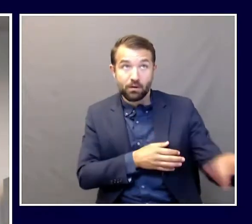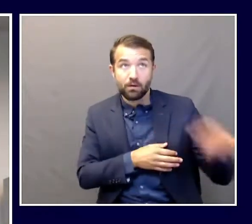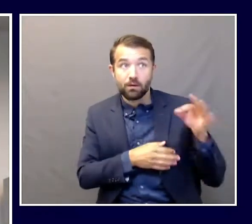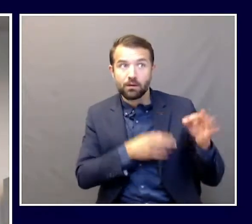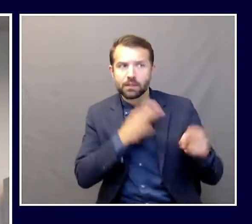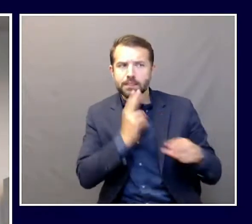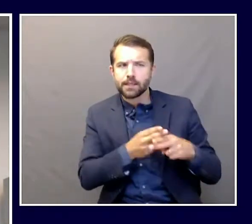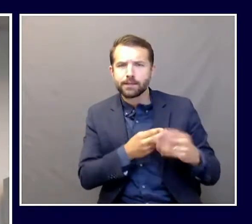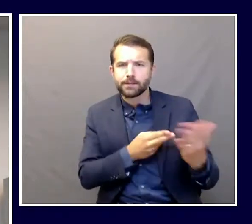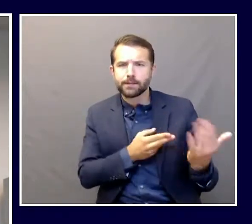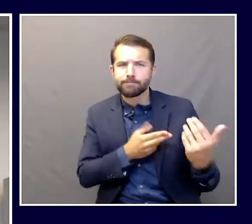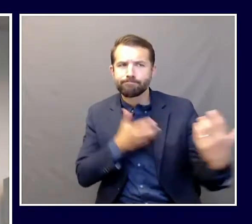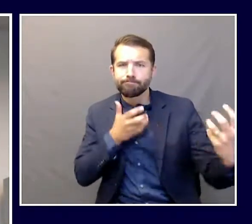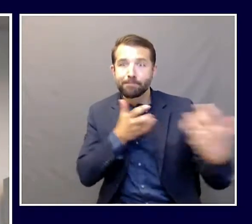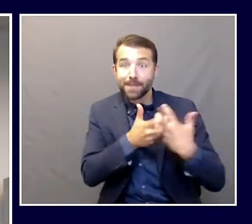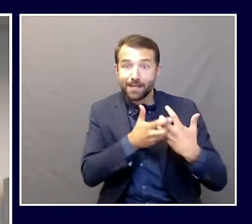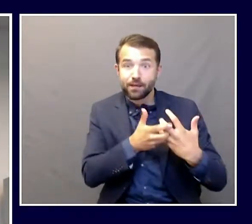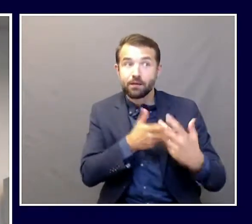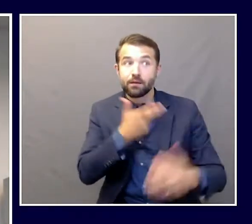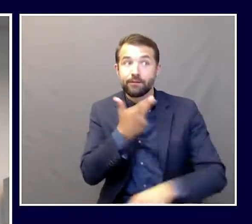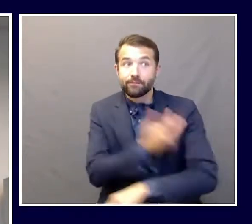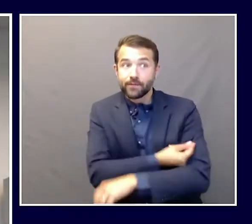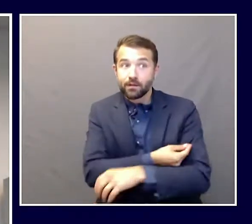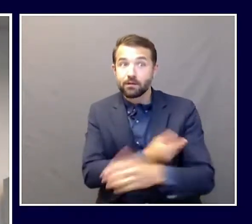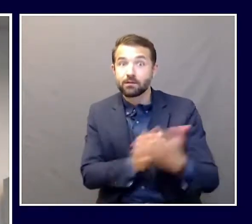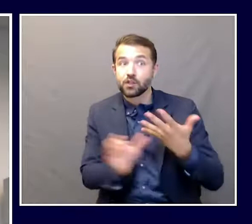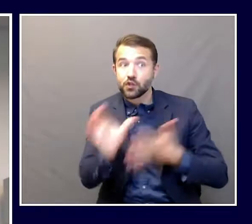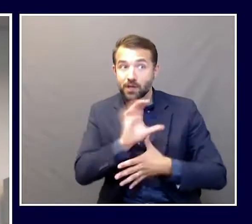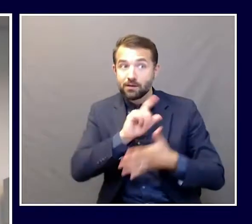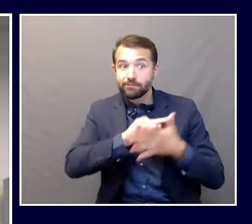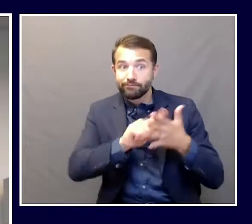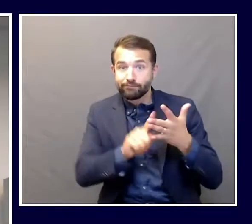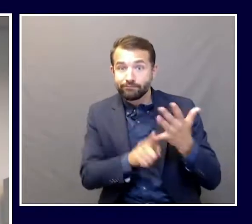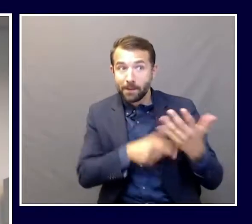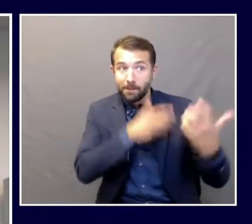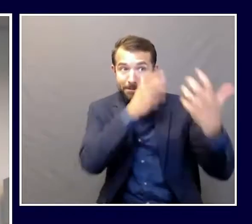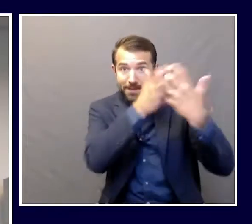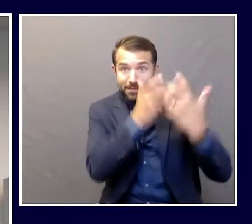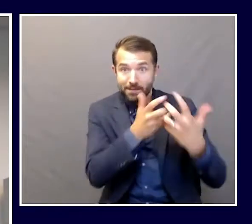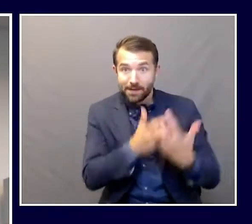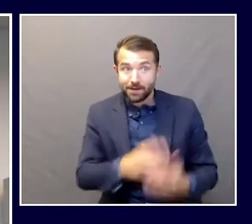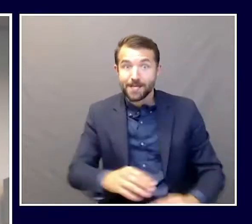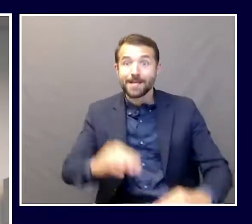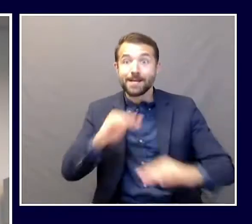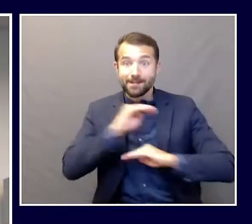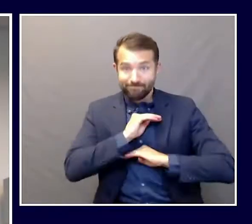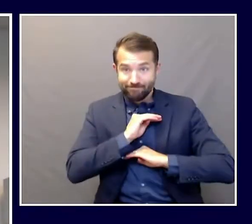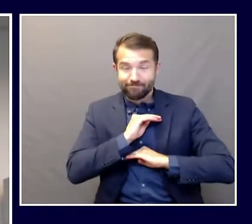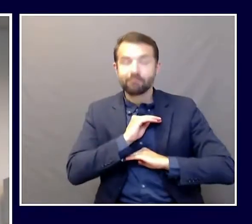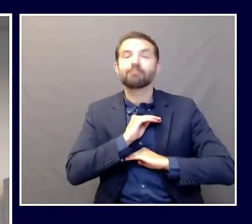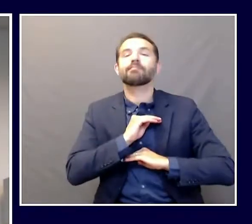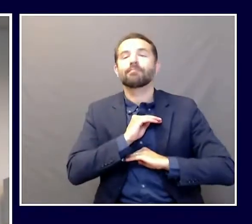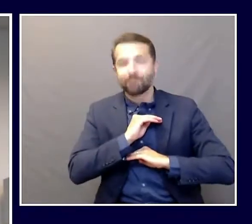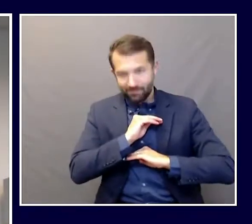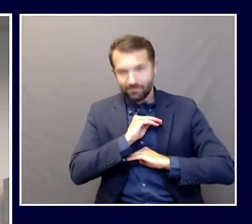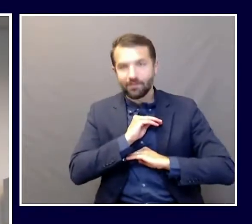fact meet all the criteria that we've set forth in the rules and regulations. And then after all of